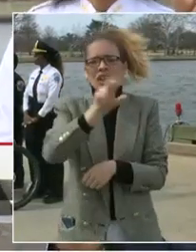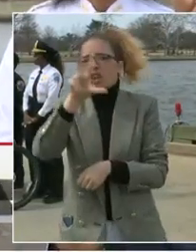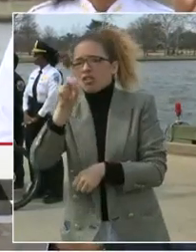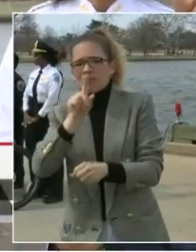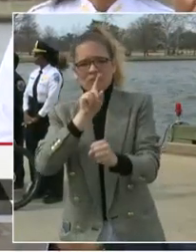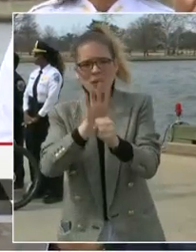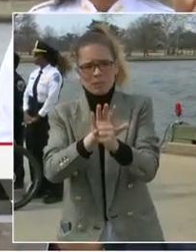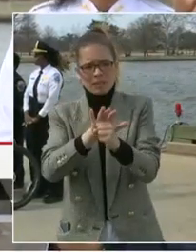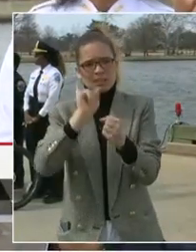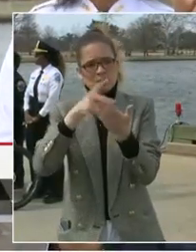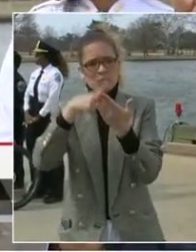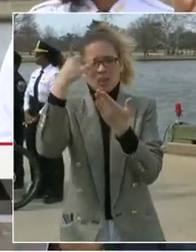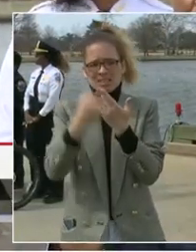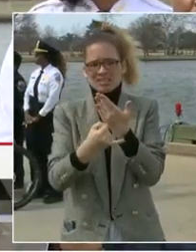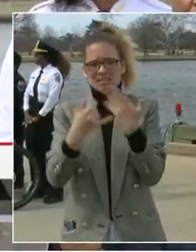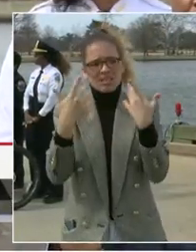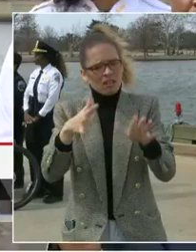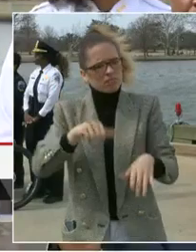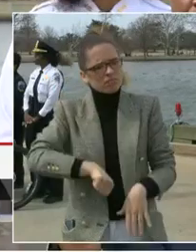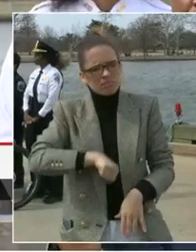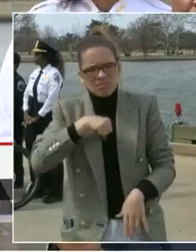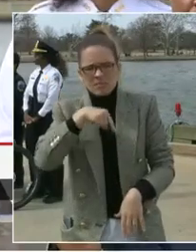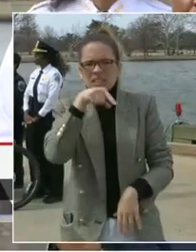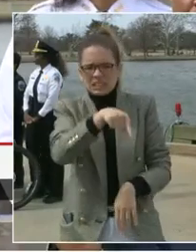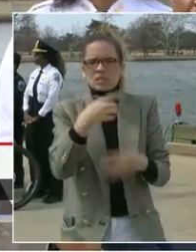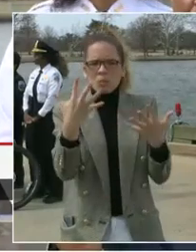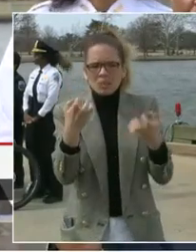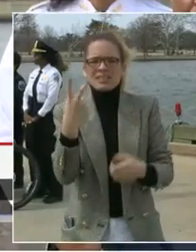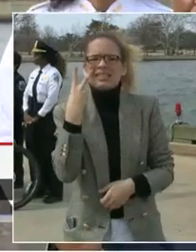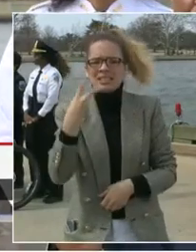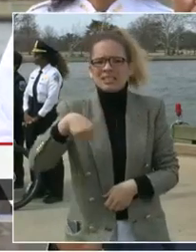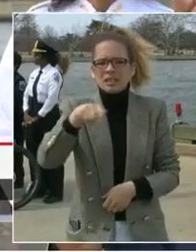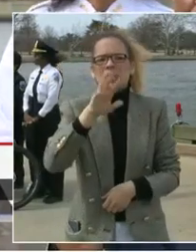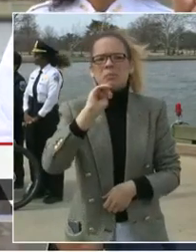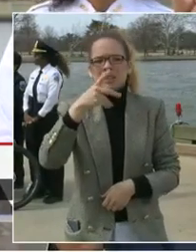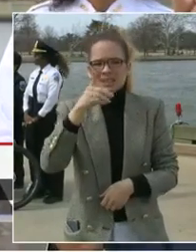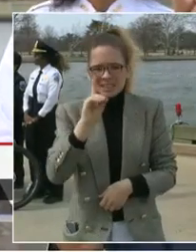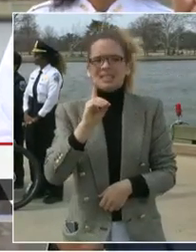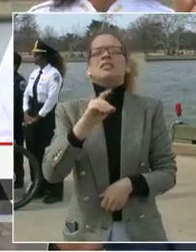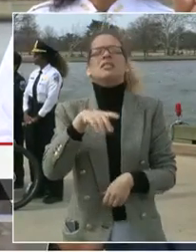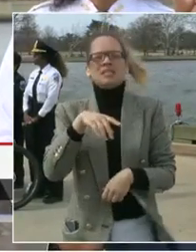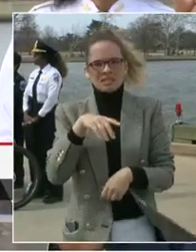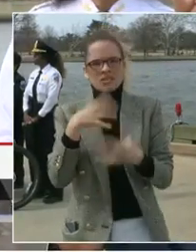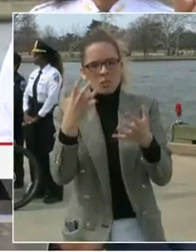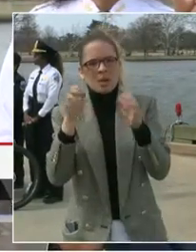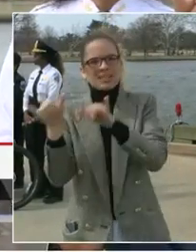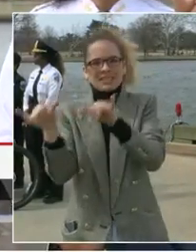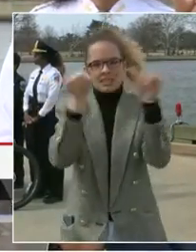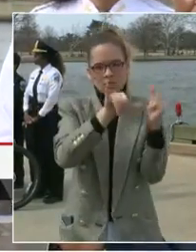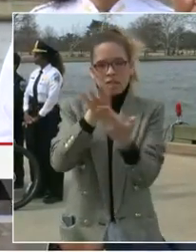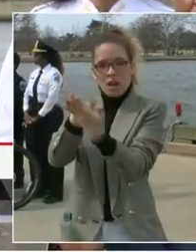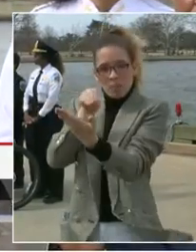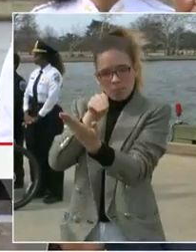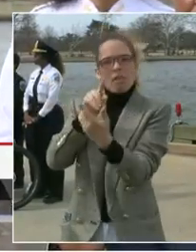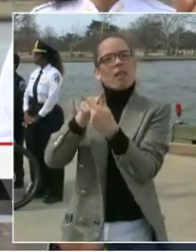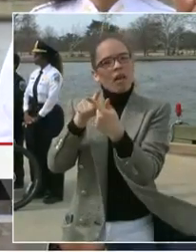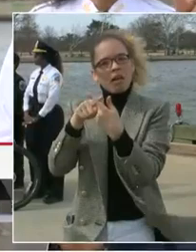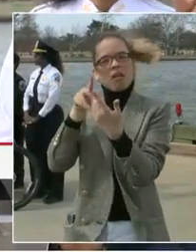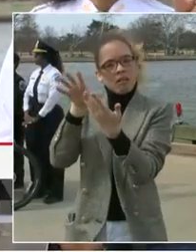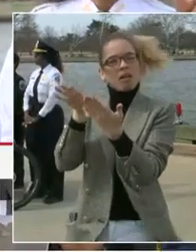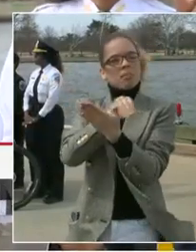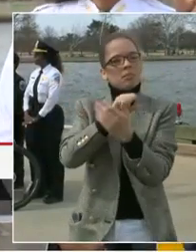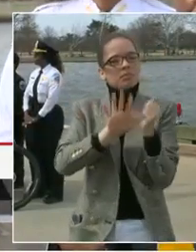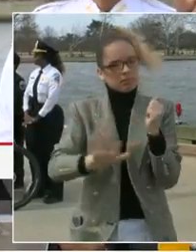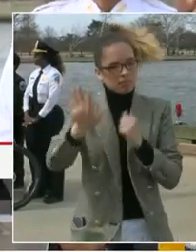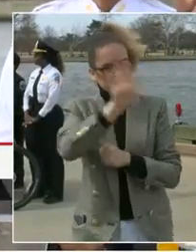want our community to see MPD as a reflection of themselves. At this time, I want to invite Assistant Chief Morgan